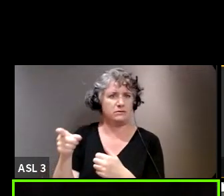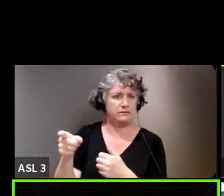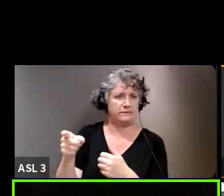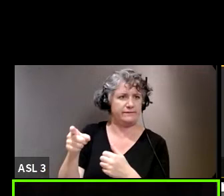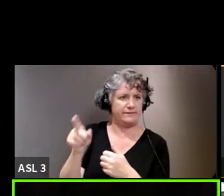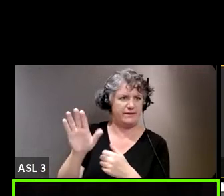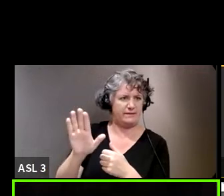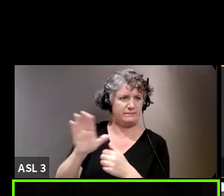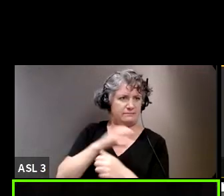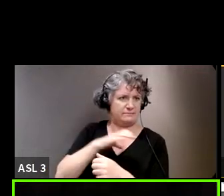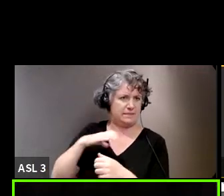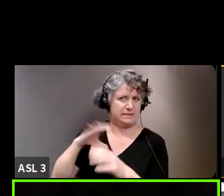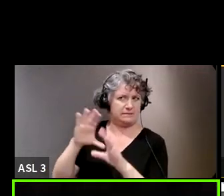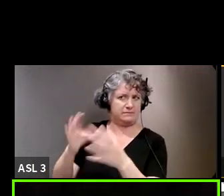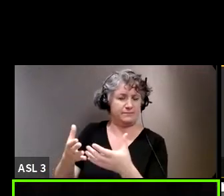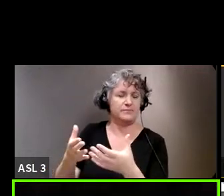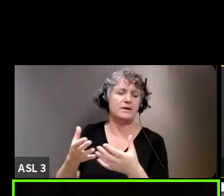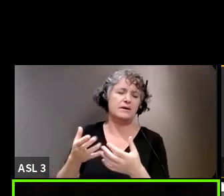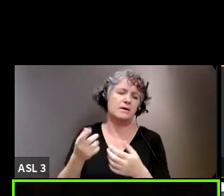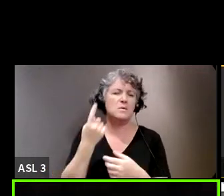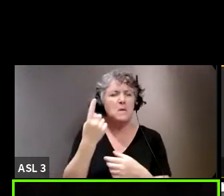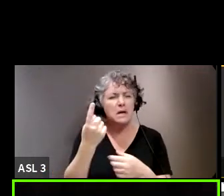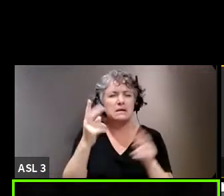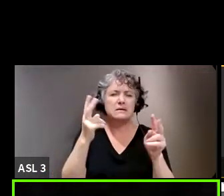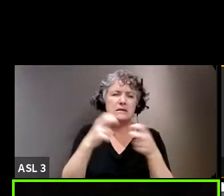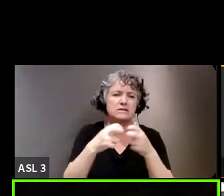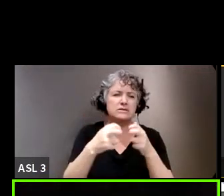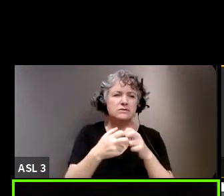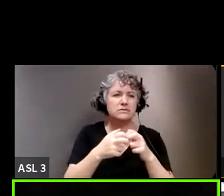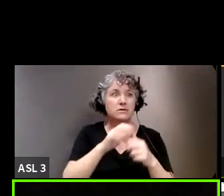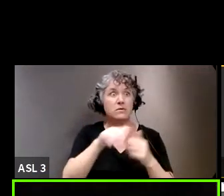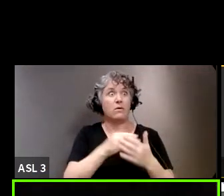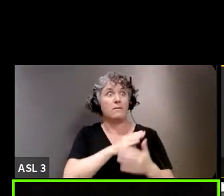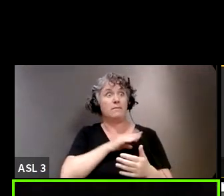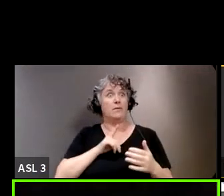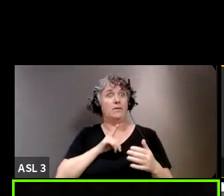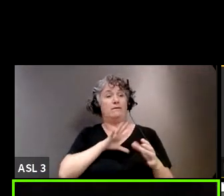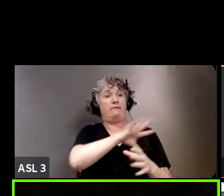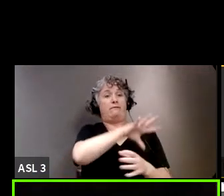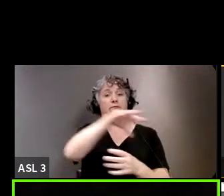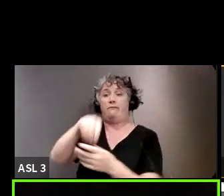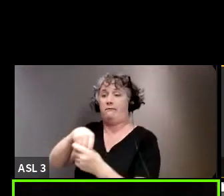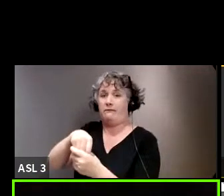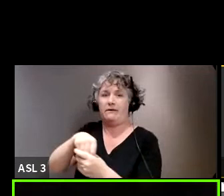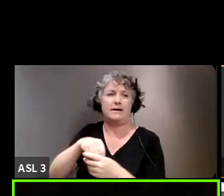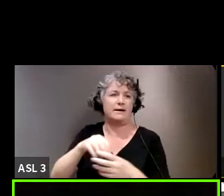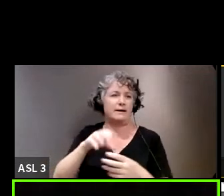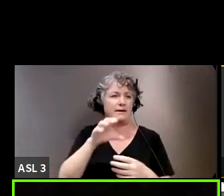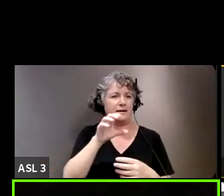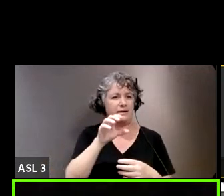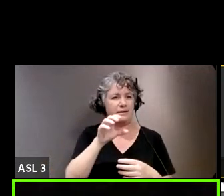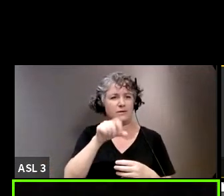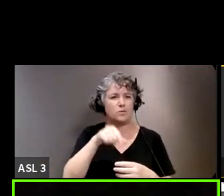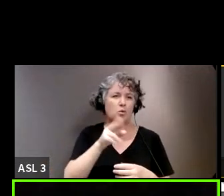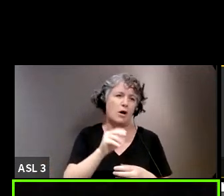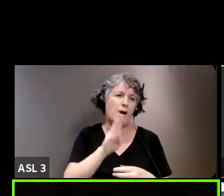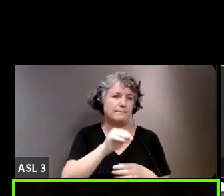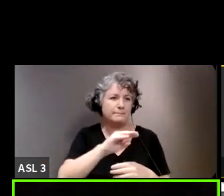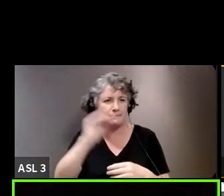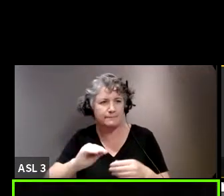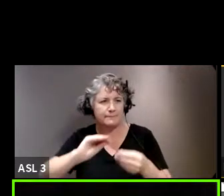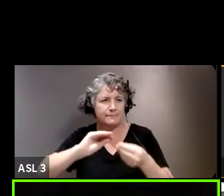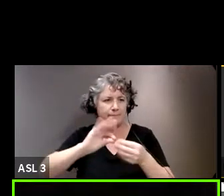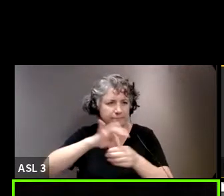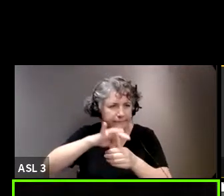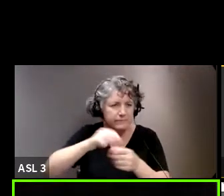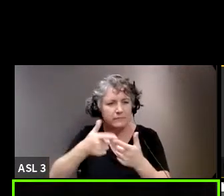we we do as you know have an issue about we can't have the whole board meeting because then we have quorum issue and everything but i think many of the questions